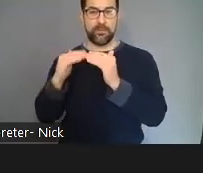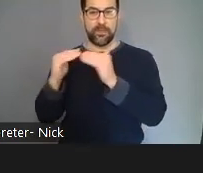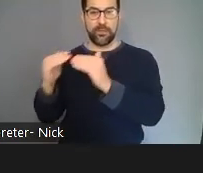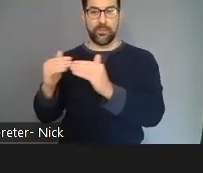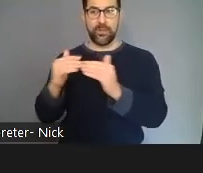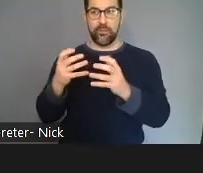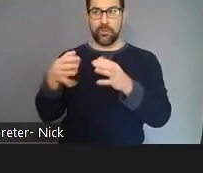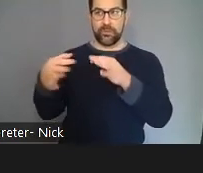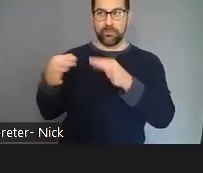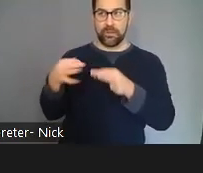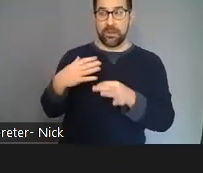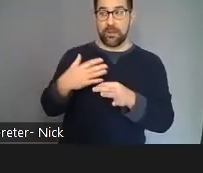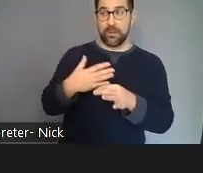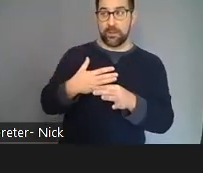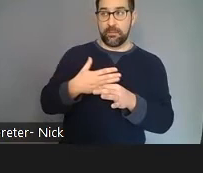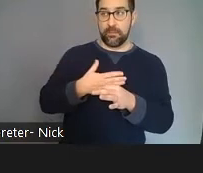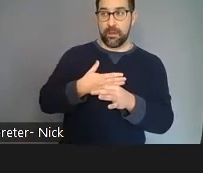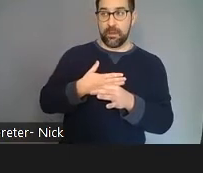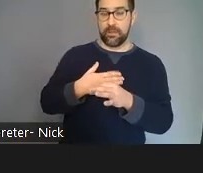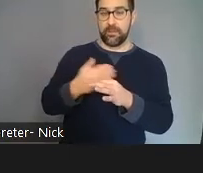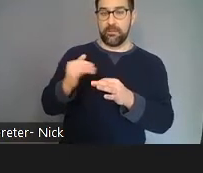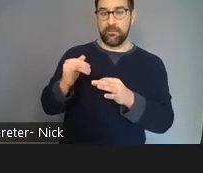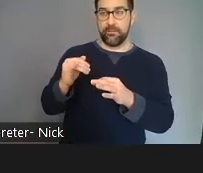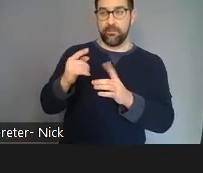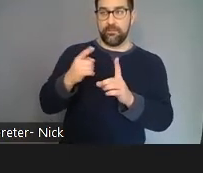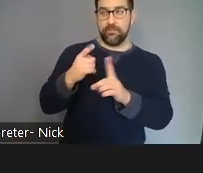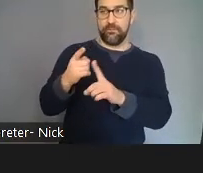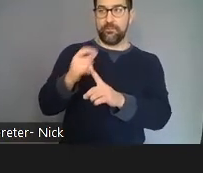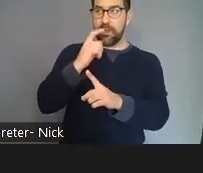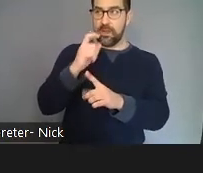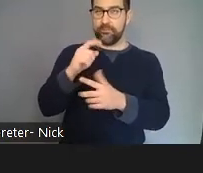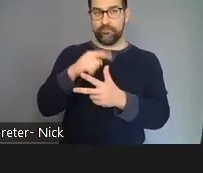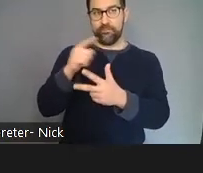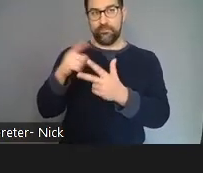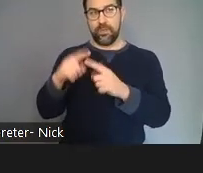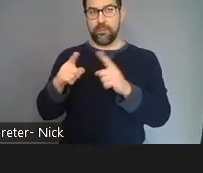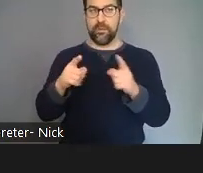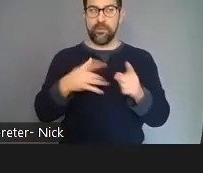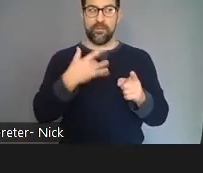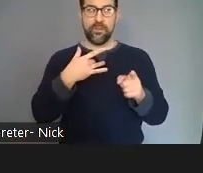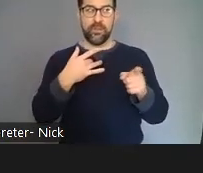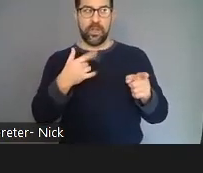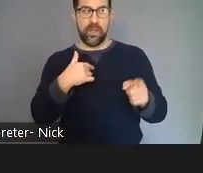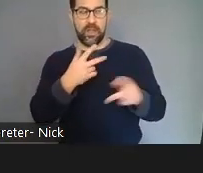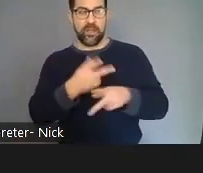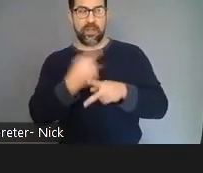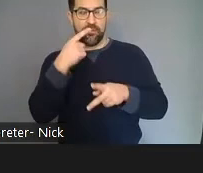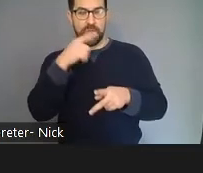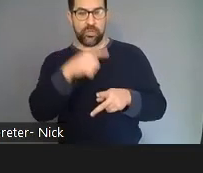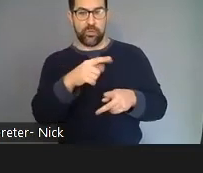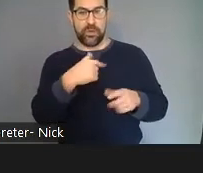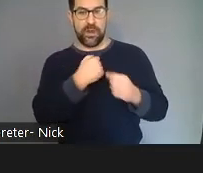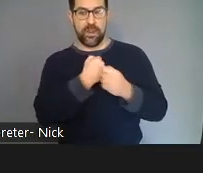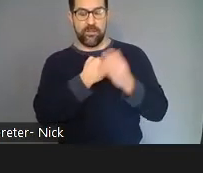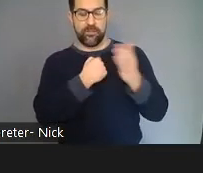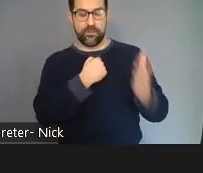that like my intentions aren't to do X, Y, and Z, but my intentions are to make sure that you feel that I'm caring for you and that I love you and that